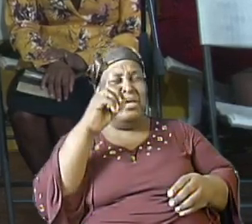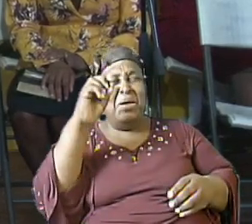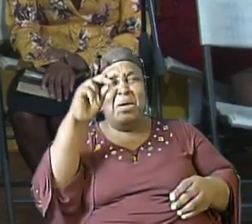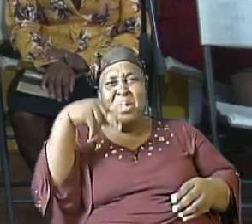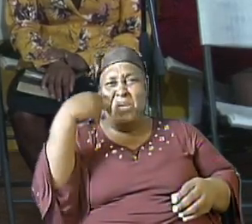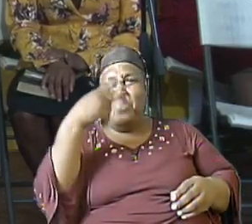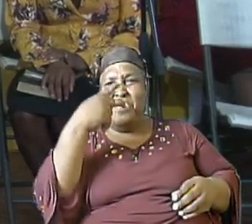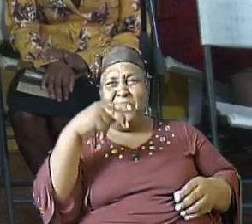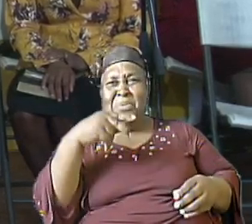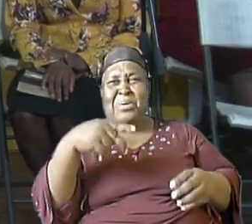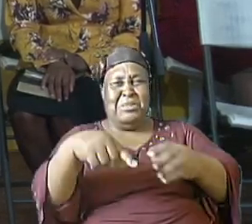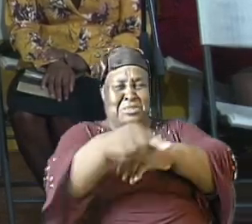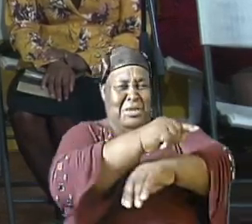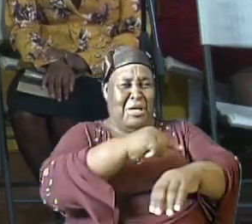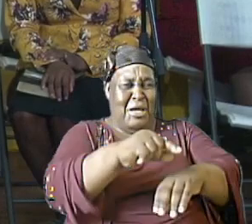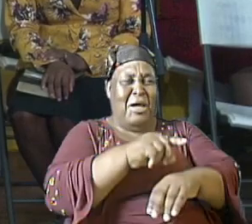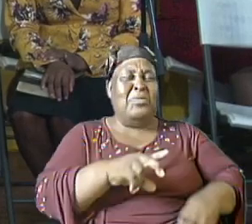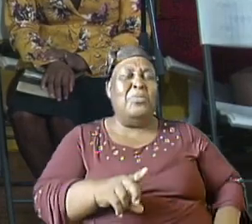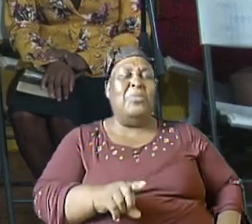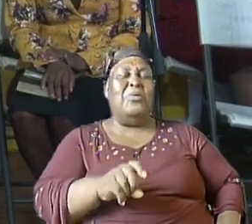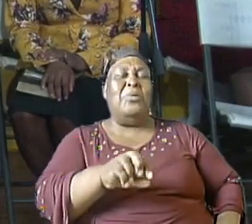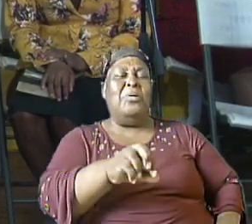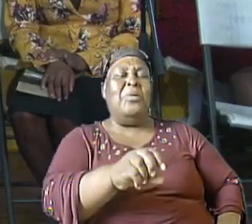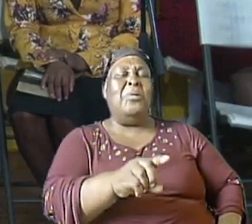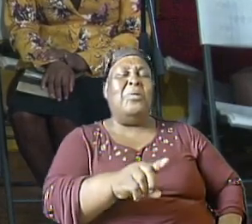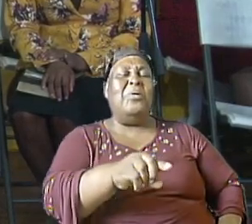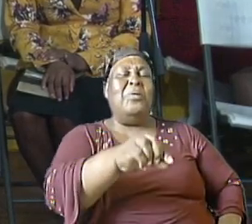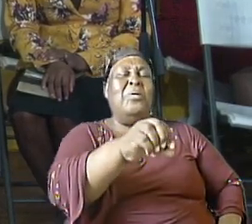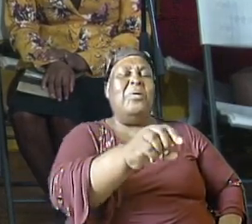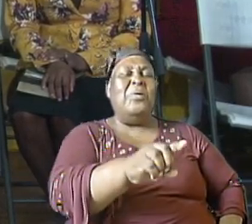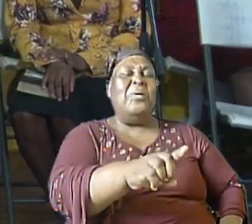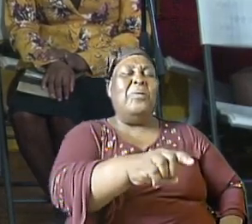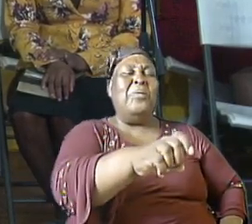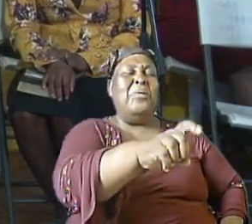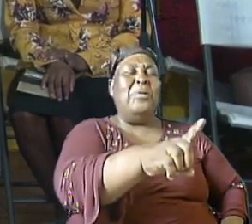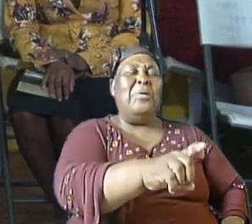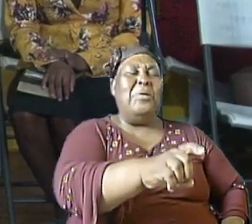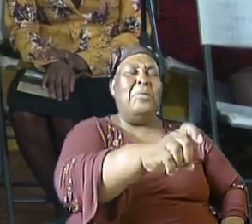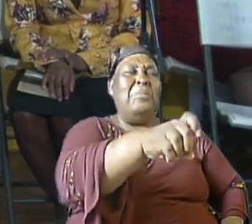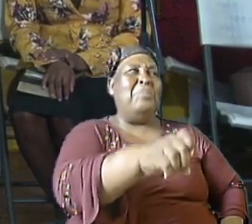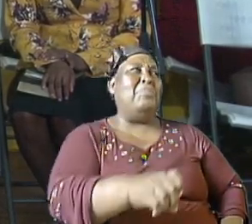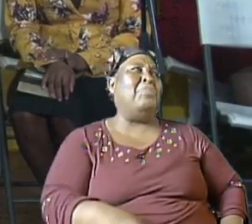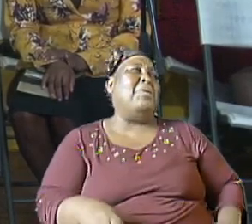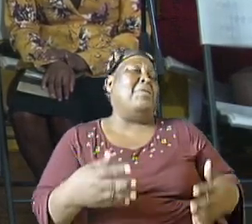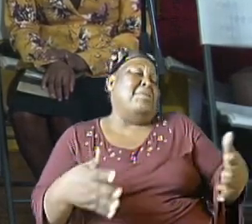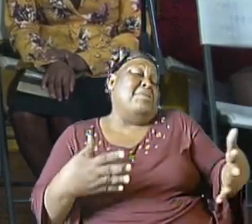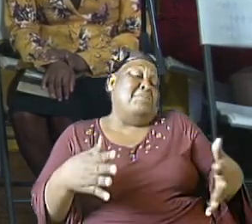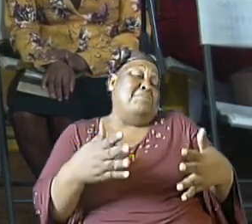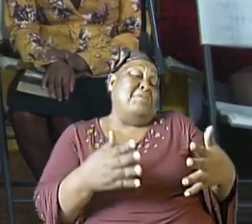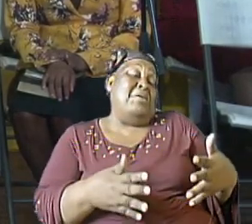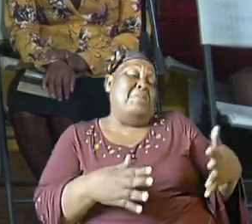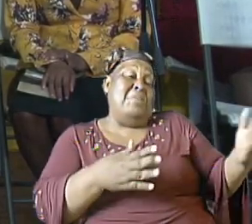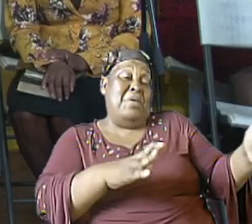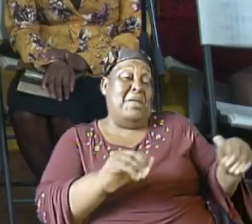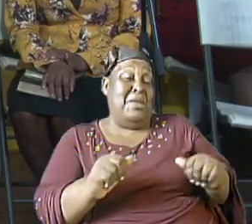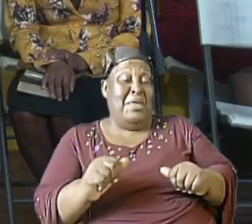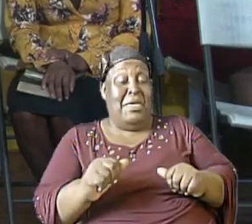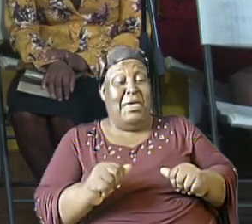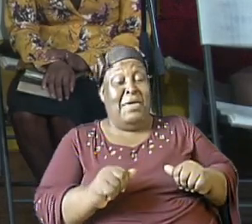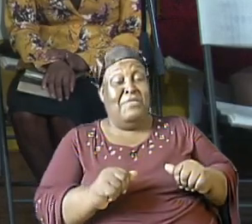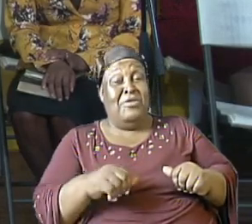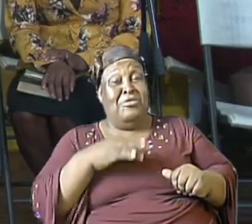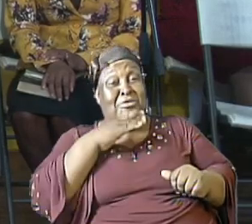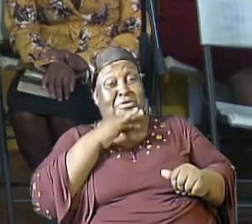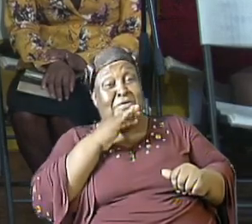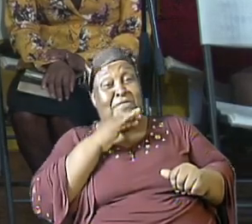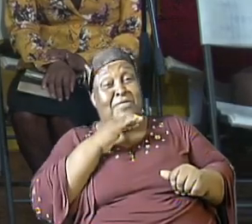you know, when rain falls, see them. See that. I don't know. You ever leave the garbage outside for maybe like a 2 or 3 days, 5 days? Oh, Lord.